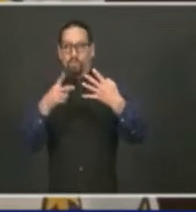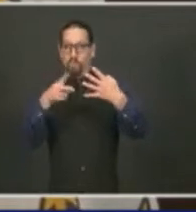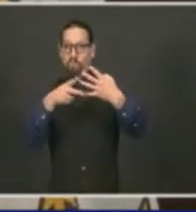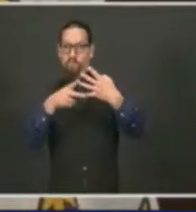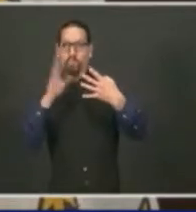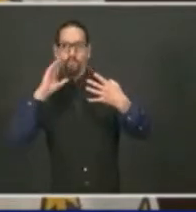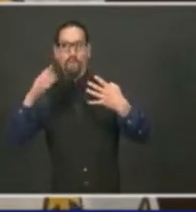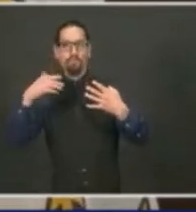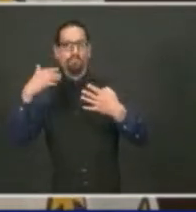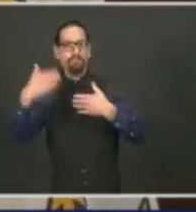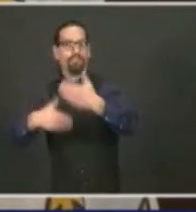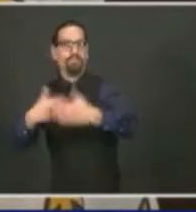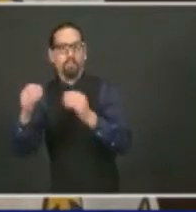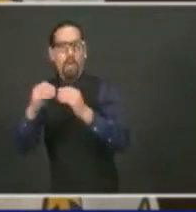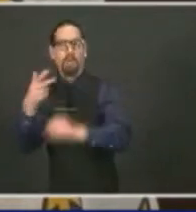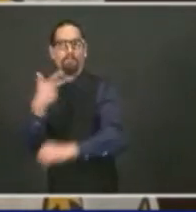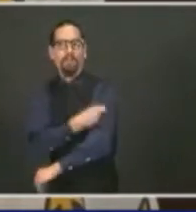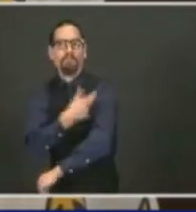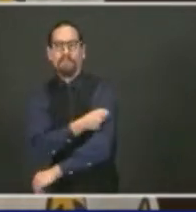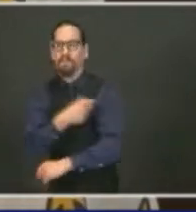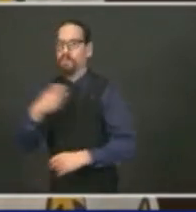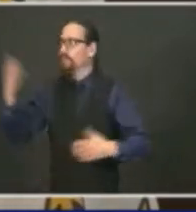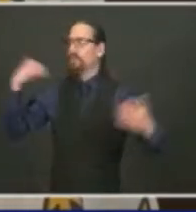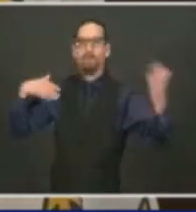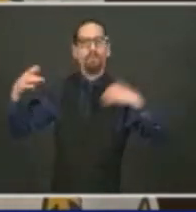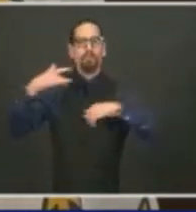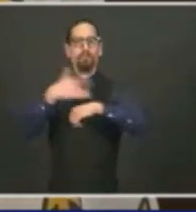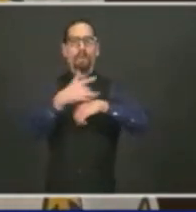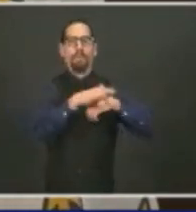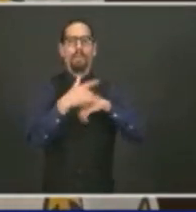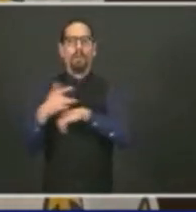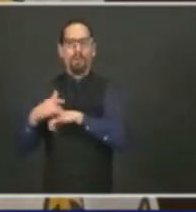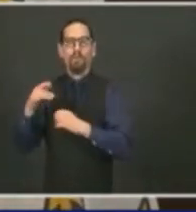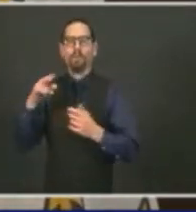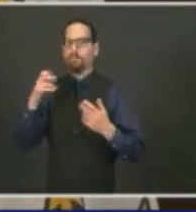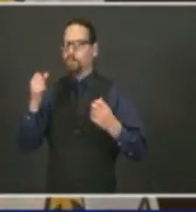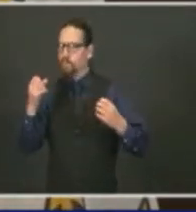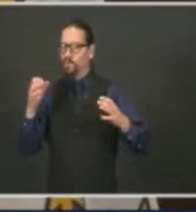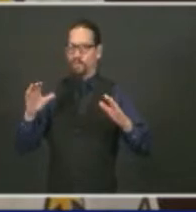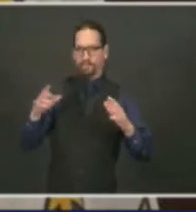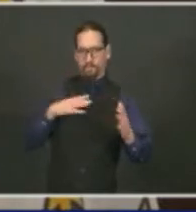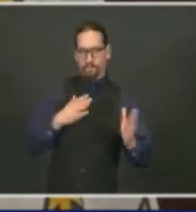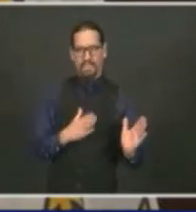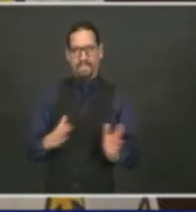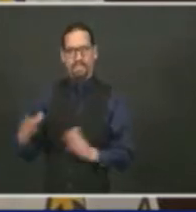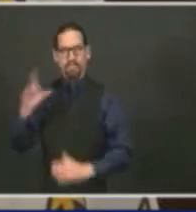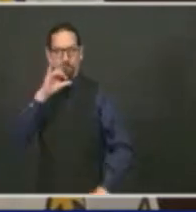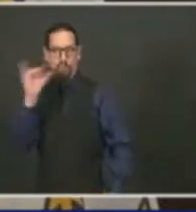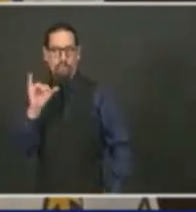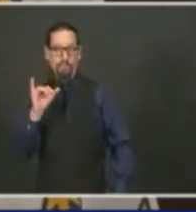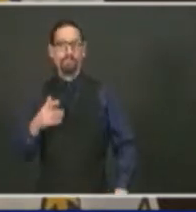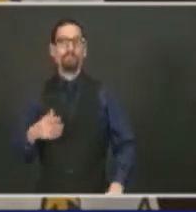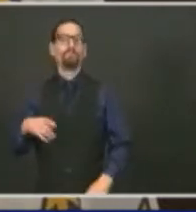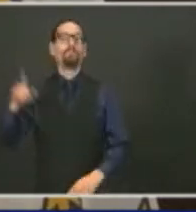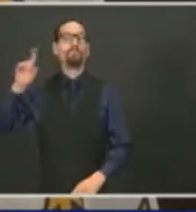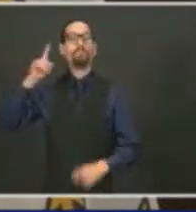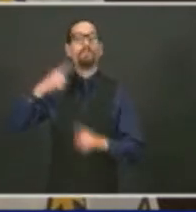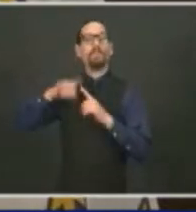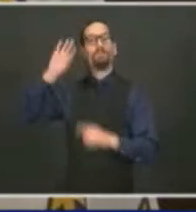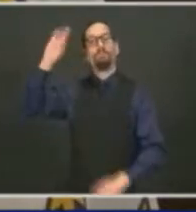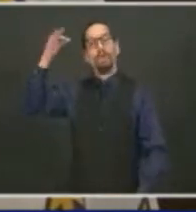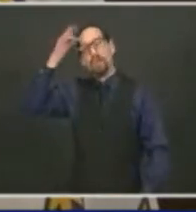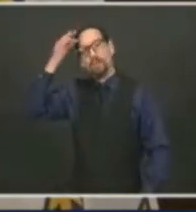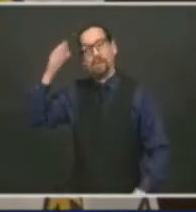future. We also know that our amounts of vaccines supplied to us by the federal government can change. So these are all